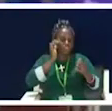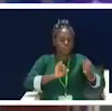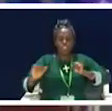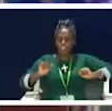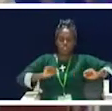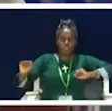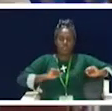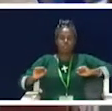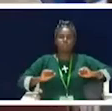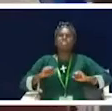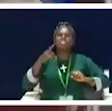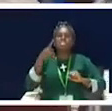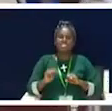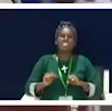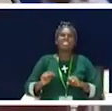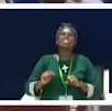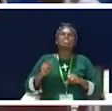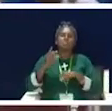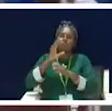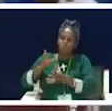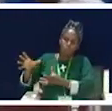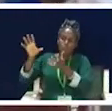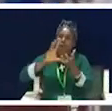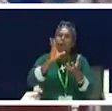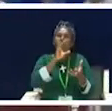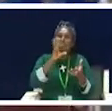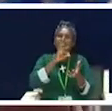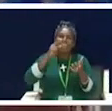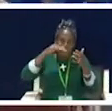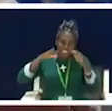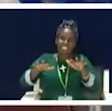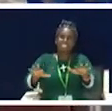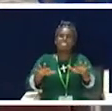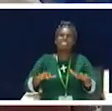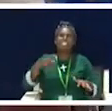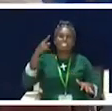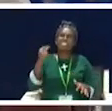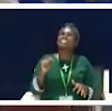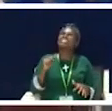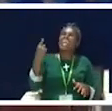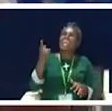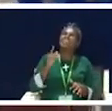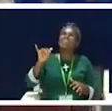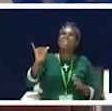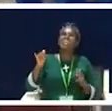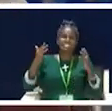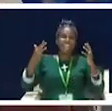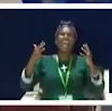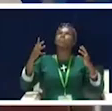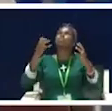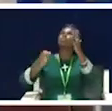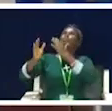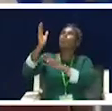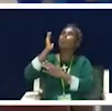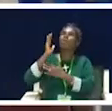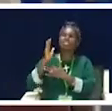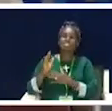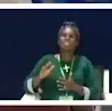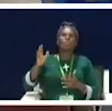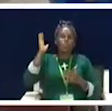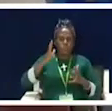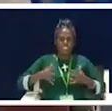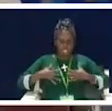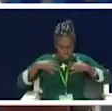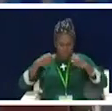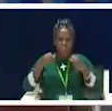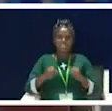will pour out water. The sea, I pray for you. The everlasting arm that strengthens in every area of your